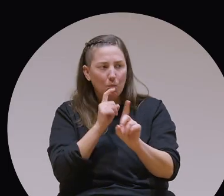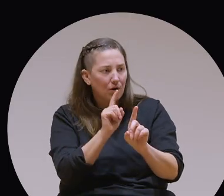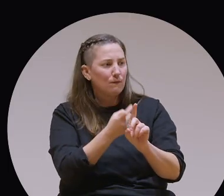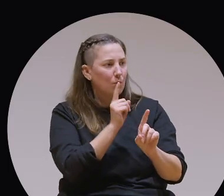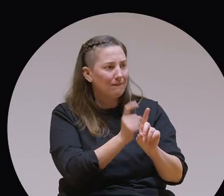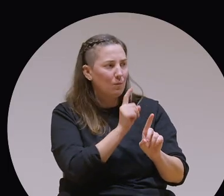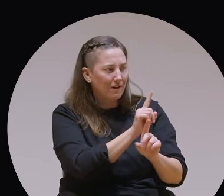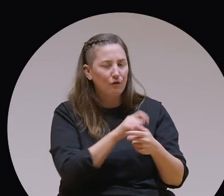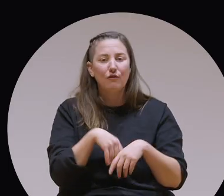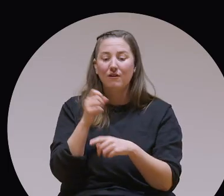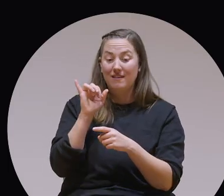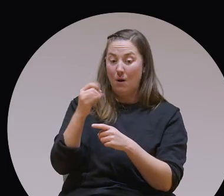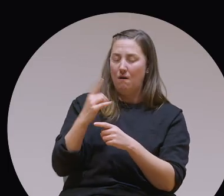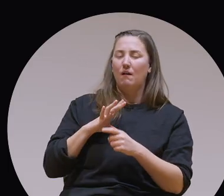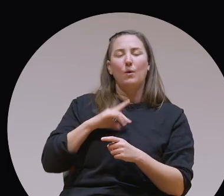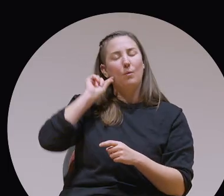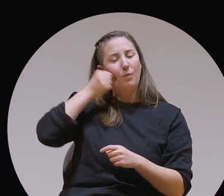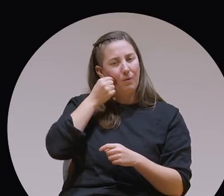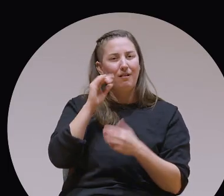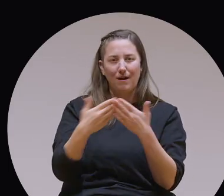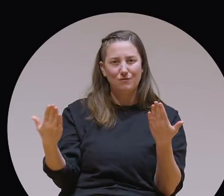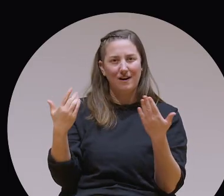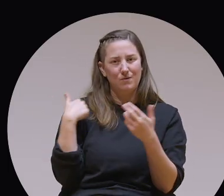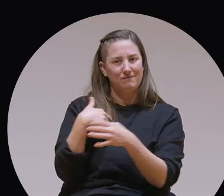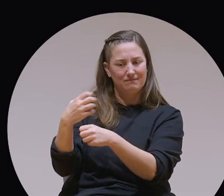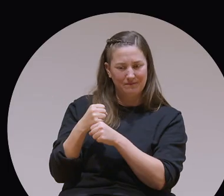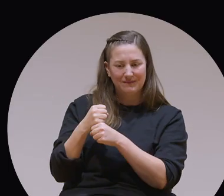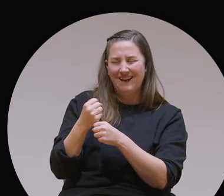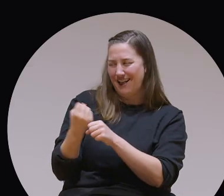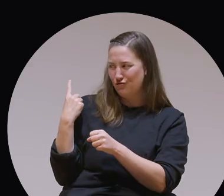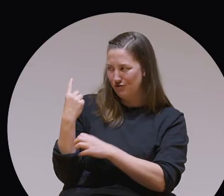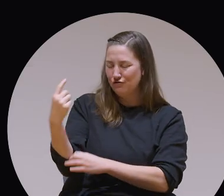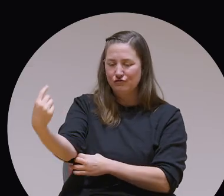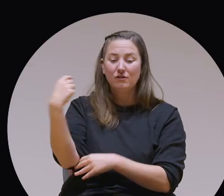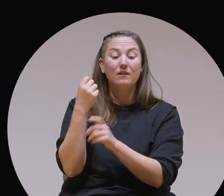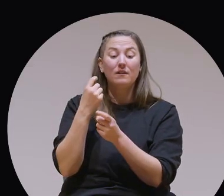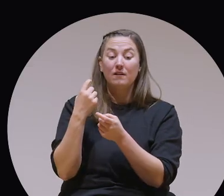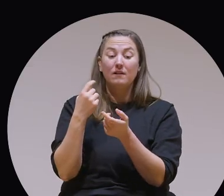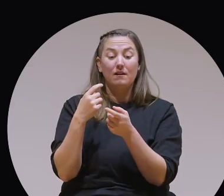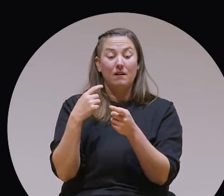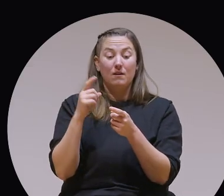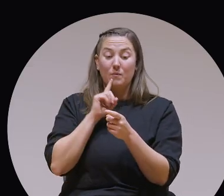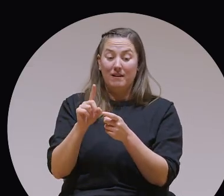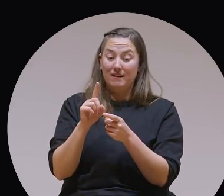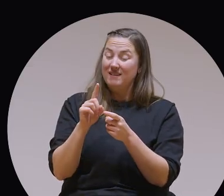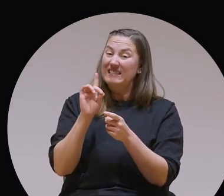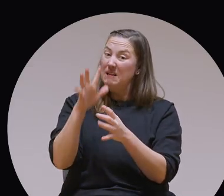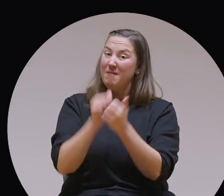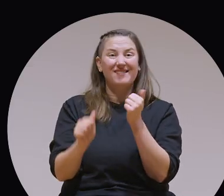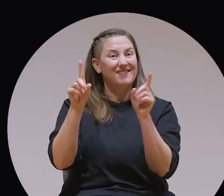is one object. It's a fabulous object which the Met acquired last year, and it basically passed that